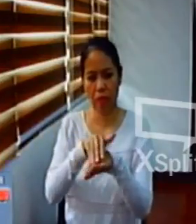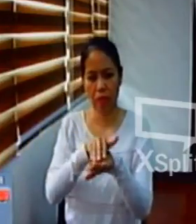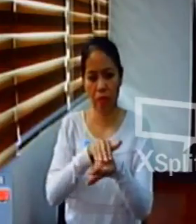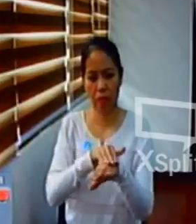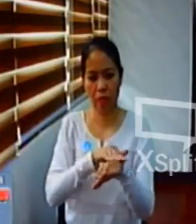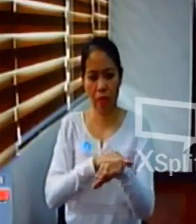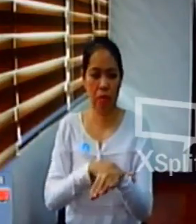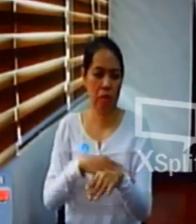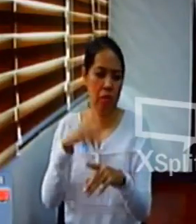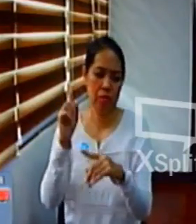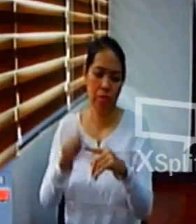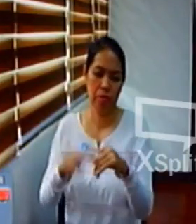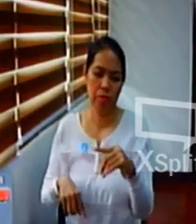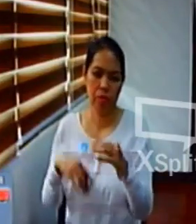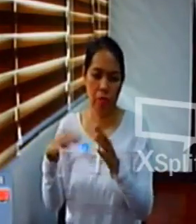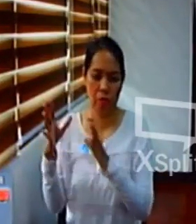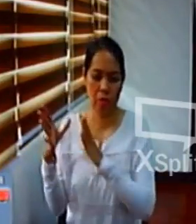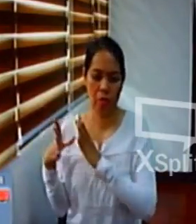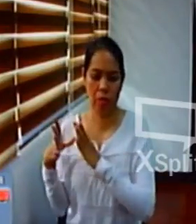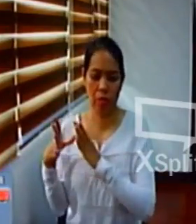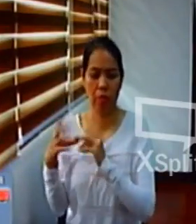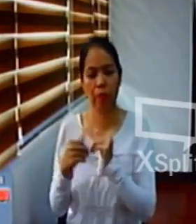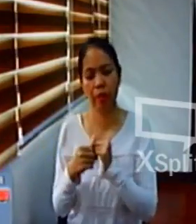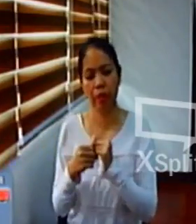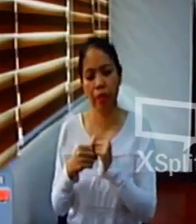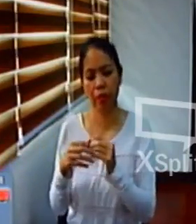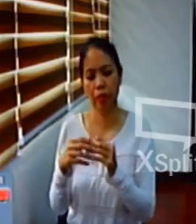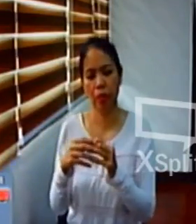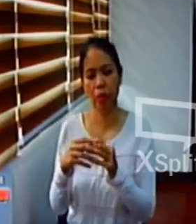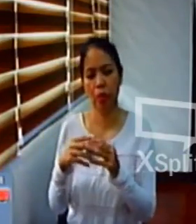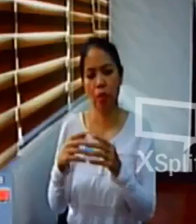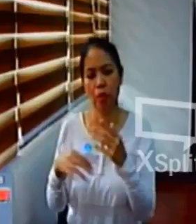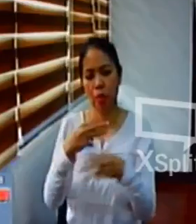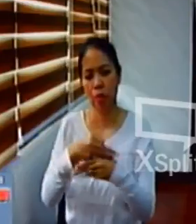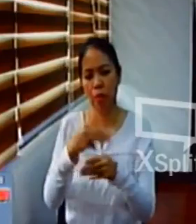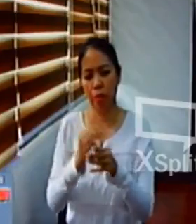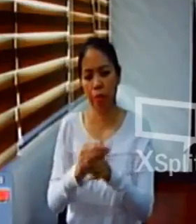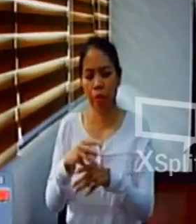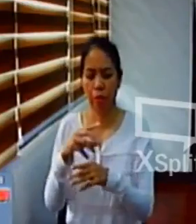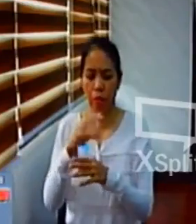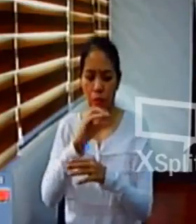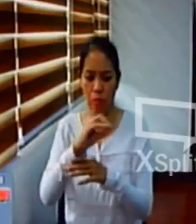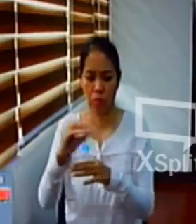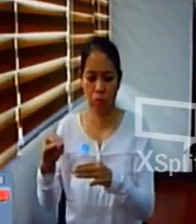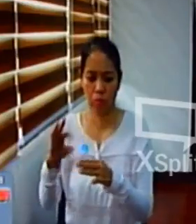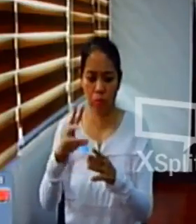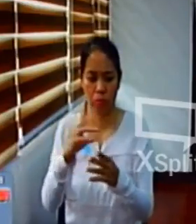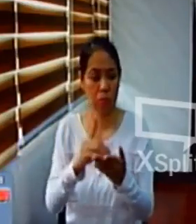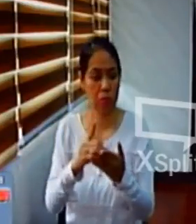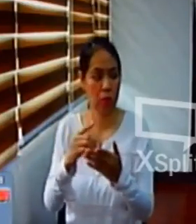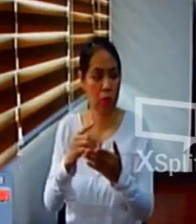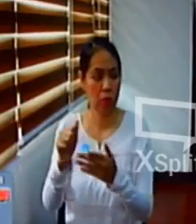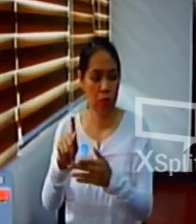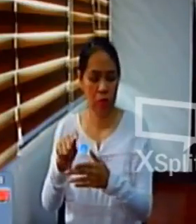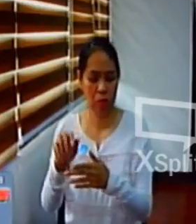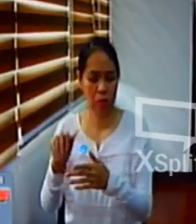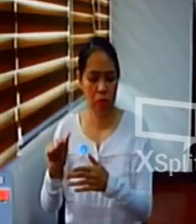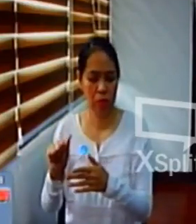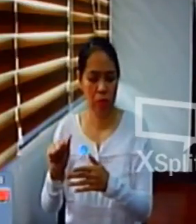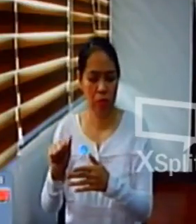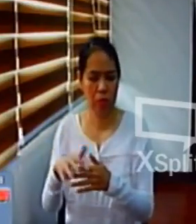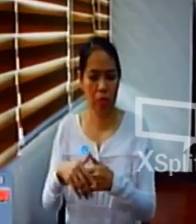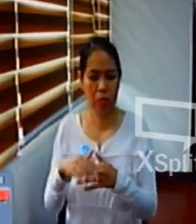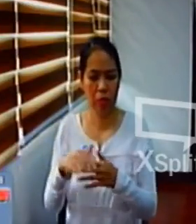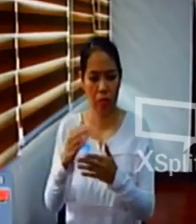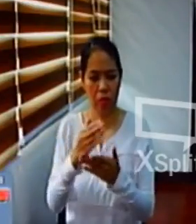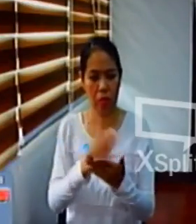to generate our own data here. We cannot wait for those researches to finish so that we have an